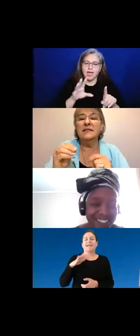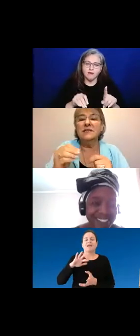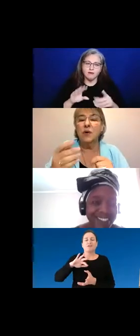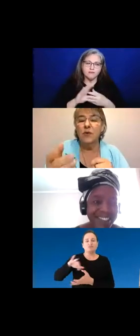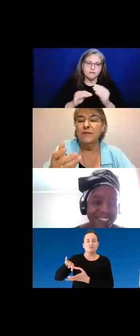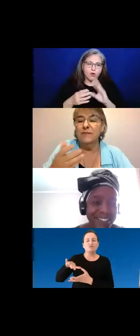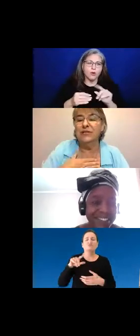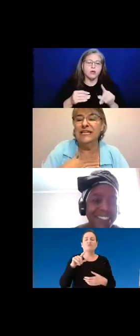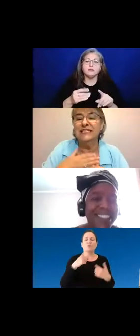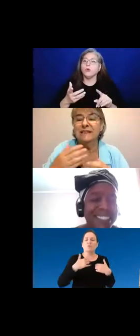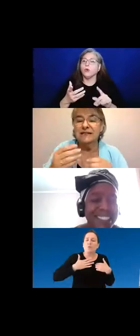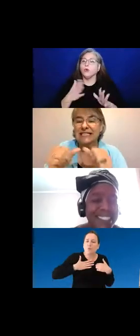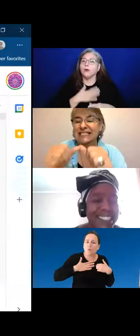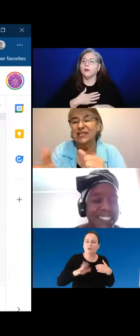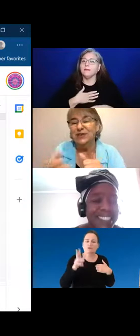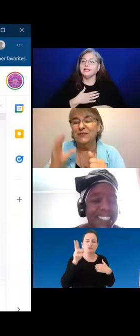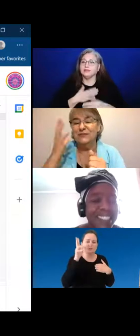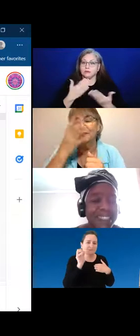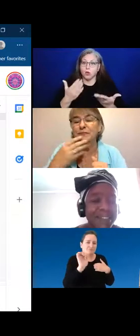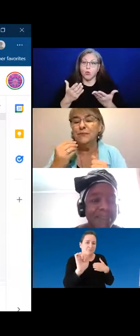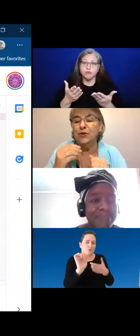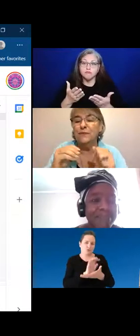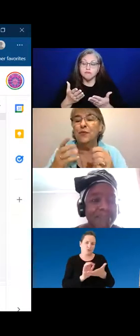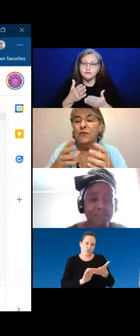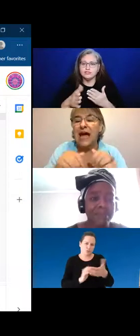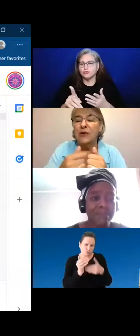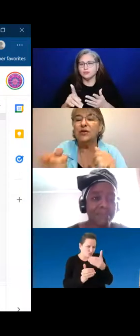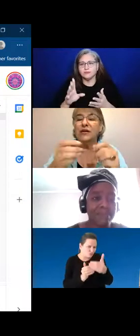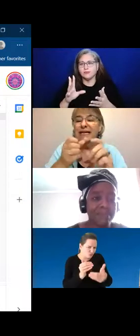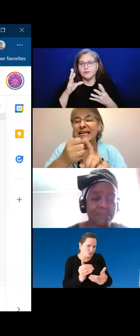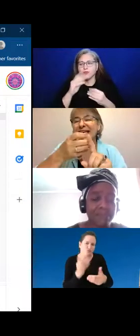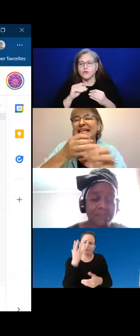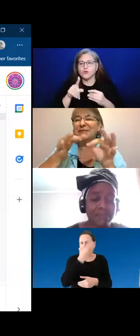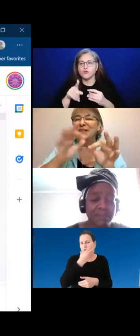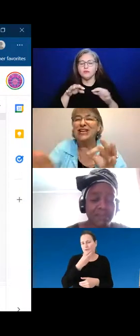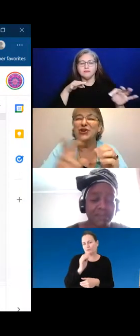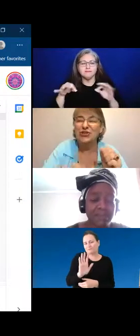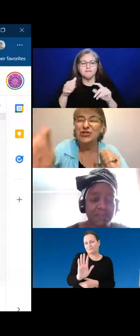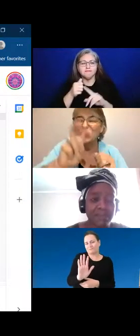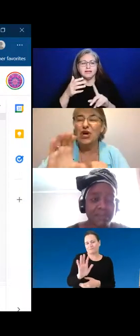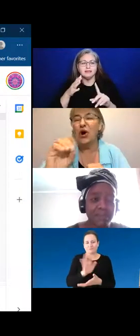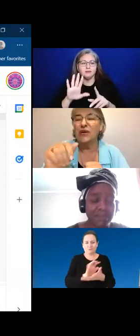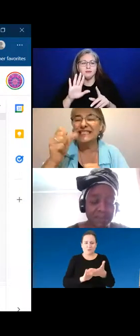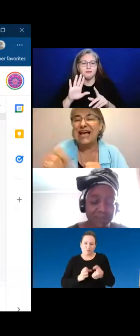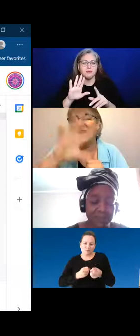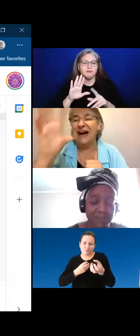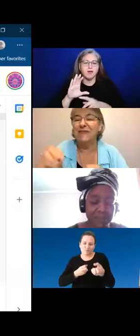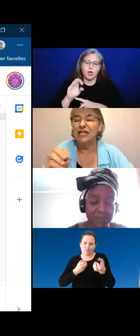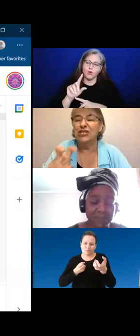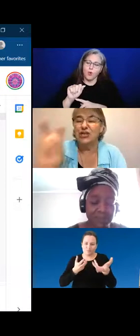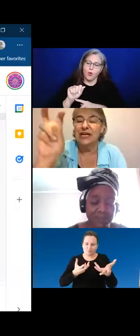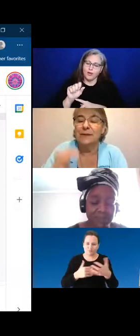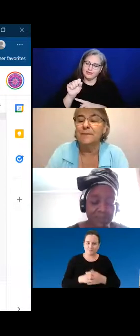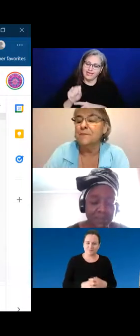And so please continue. It's beautiful how you're explaining your Kona South